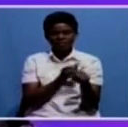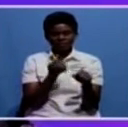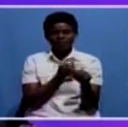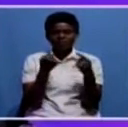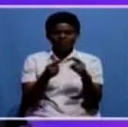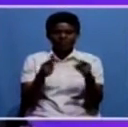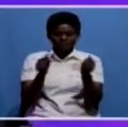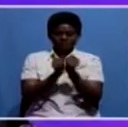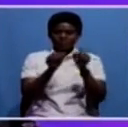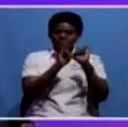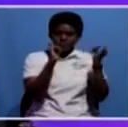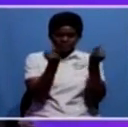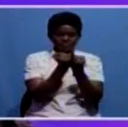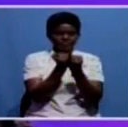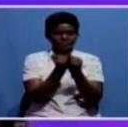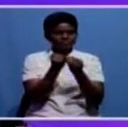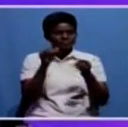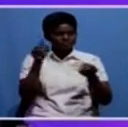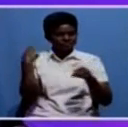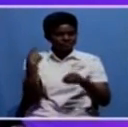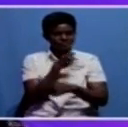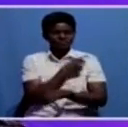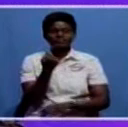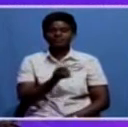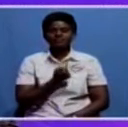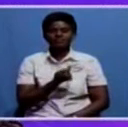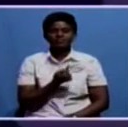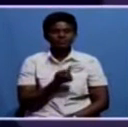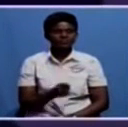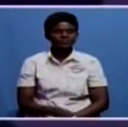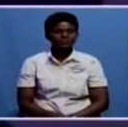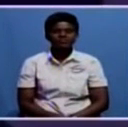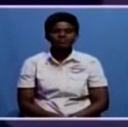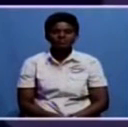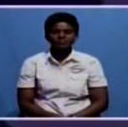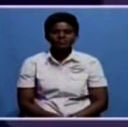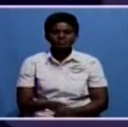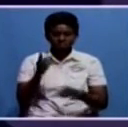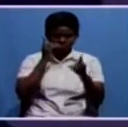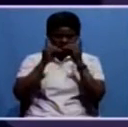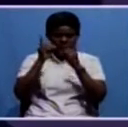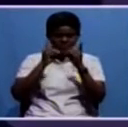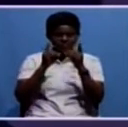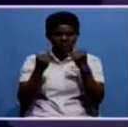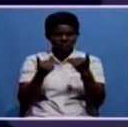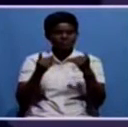one institution in this house. That is parliament. Has the report been debated and discussed by cabinet?